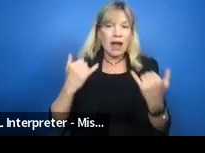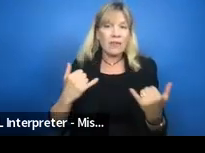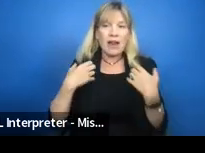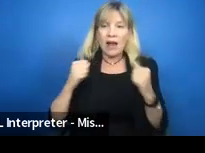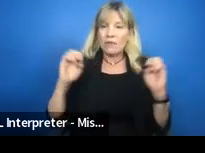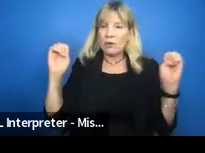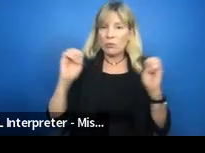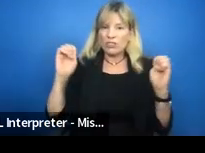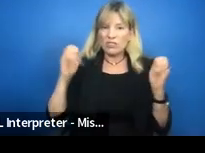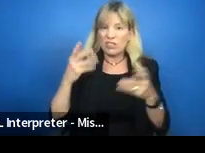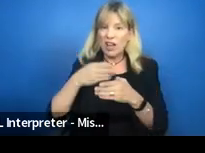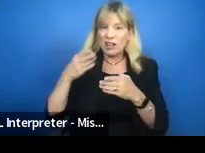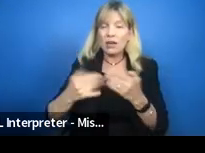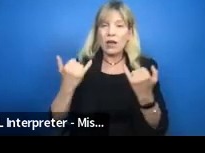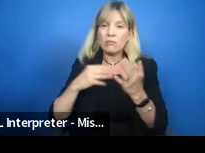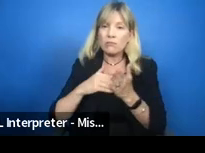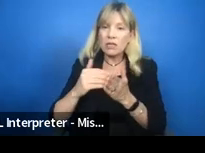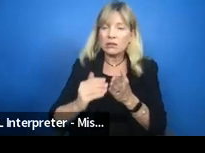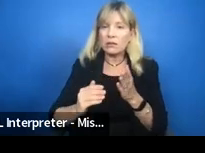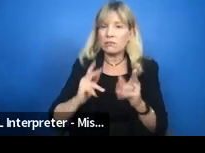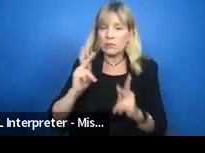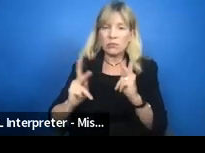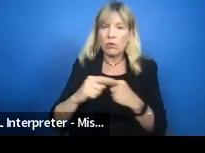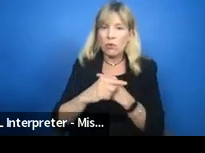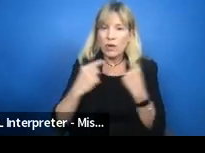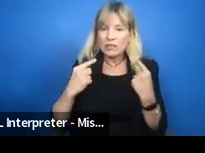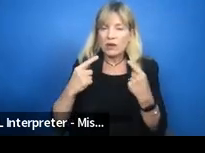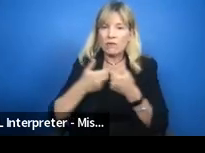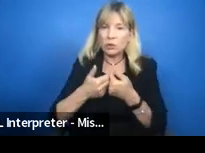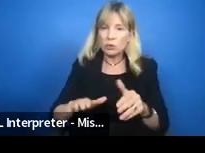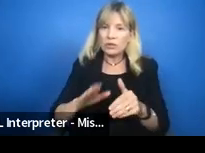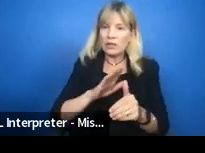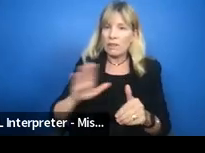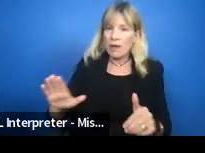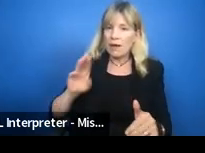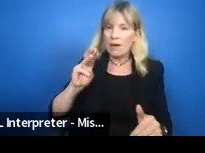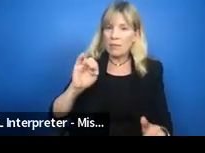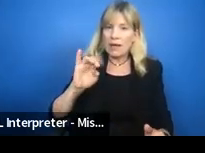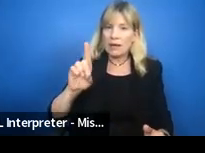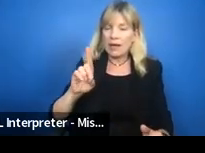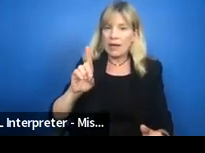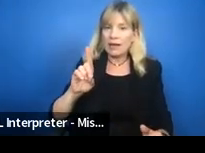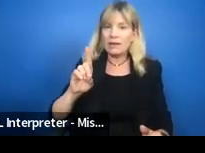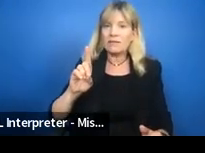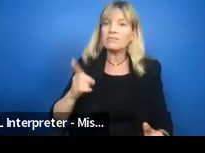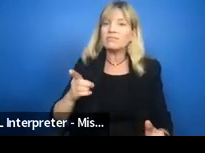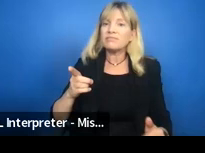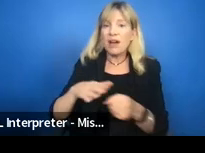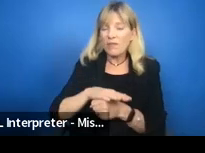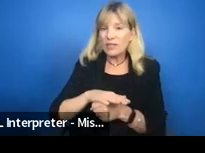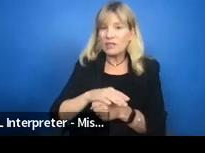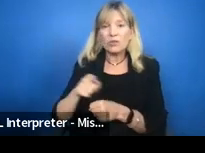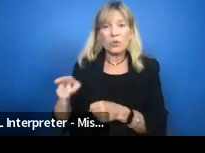And now we have millions of Americans who are at risk of losing their Medicaid coverage. So this is to